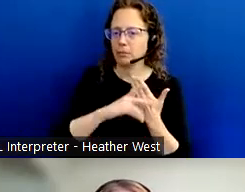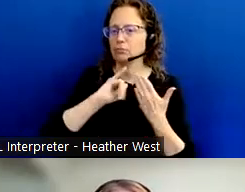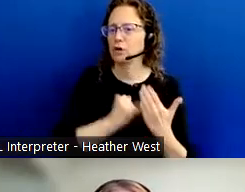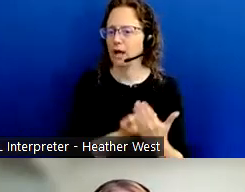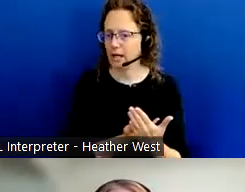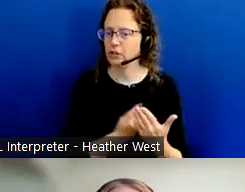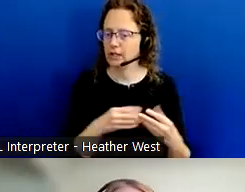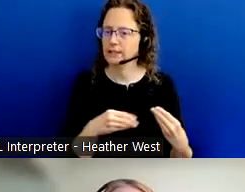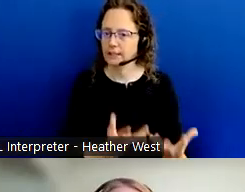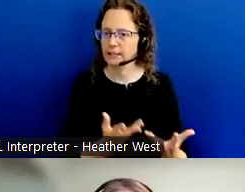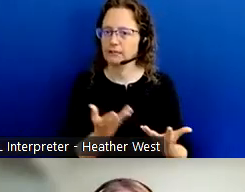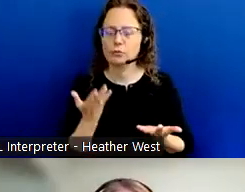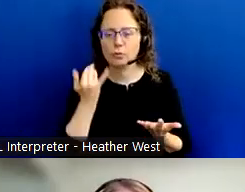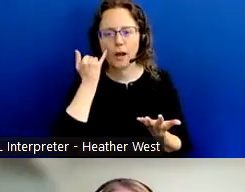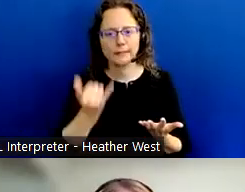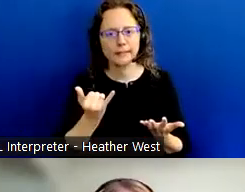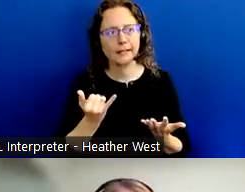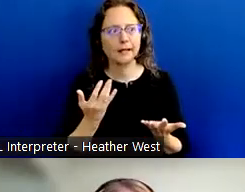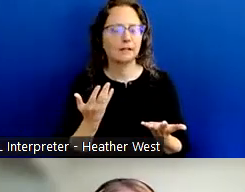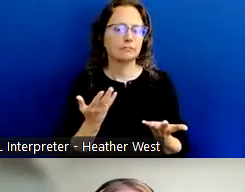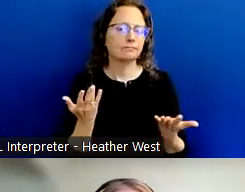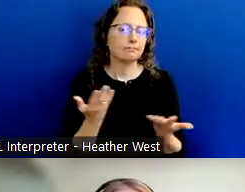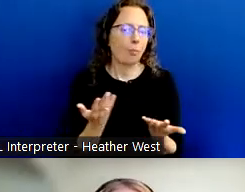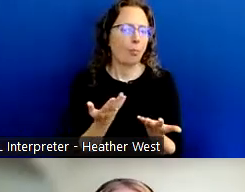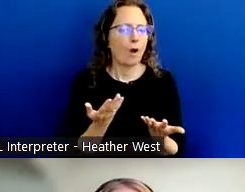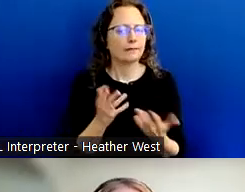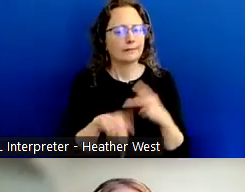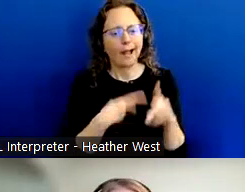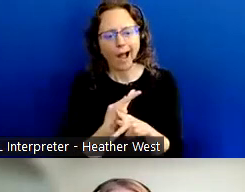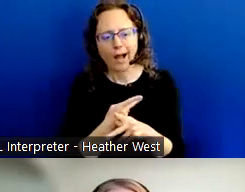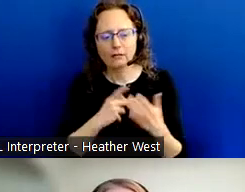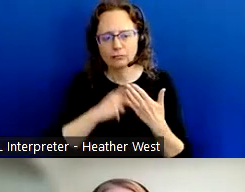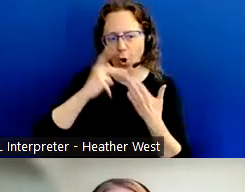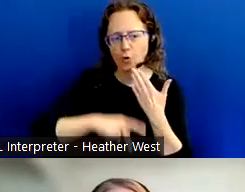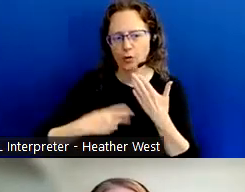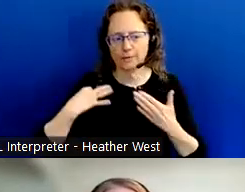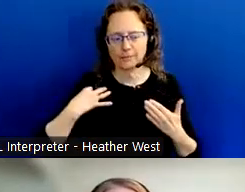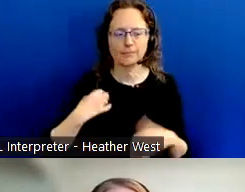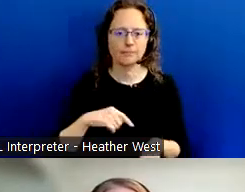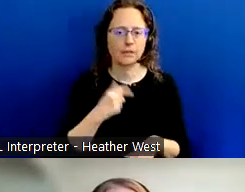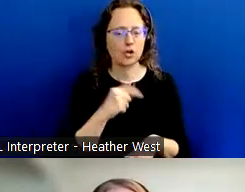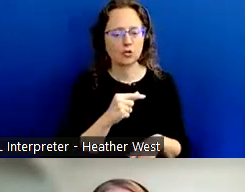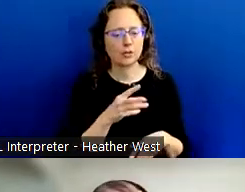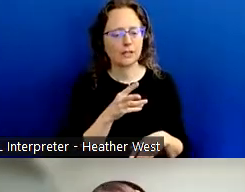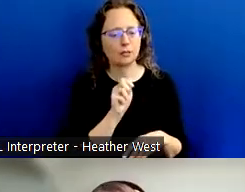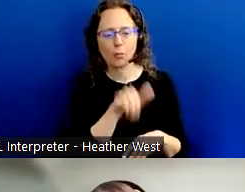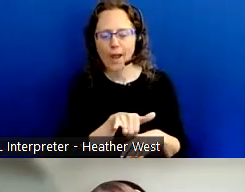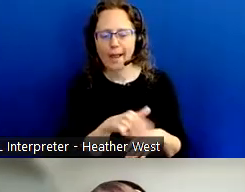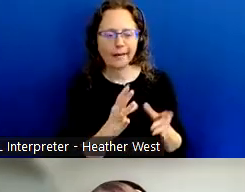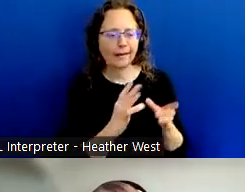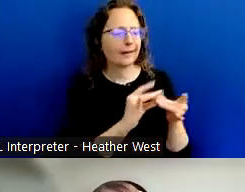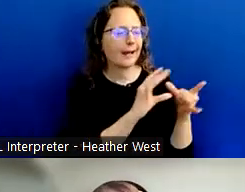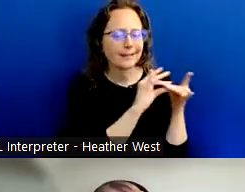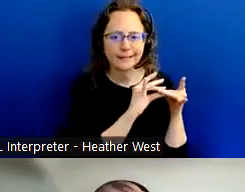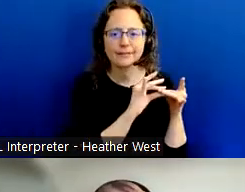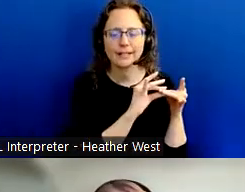types of projects and programs that are eligible. So these include greenway connectivity plans, highways to